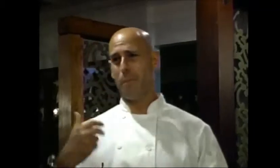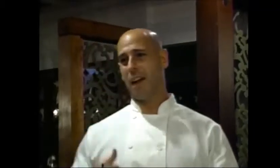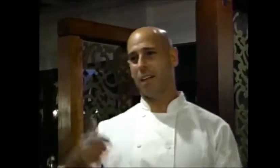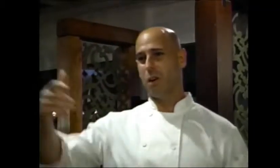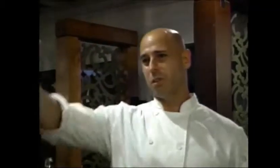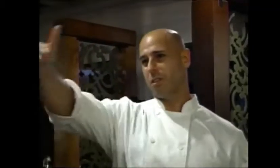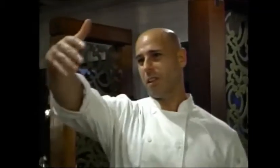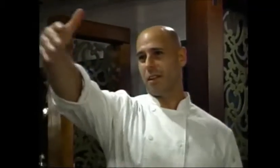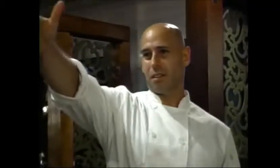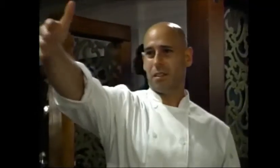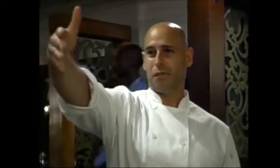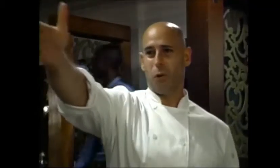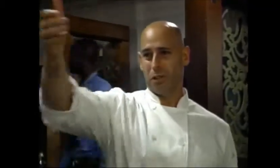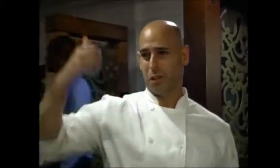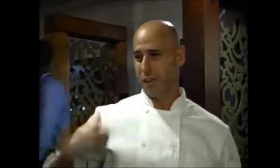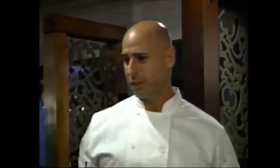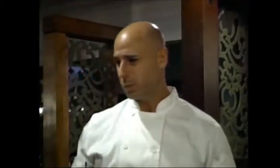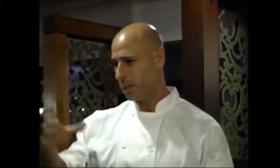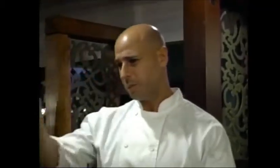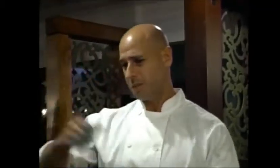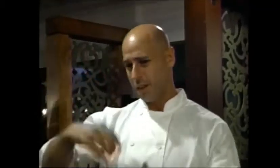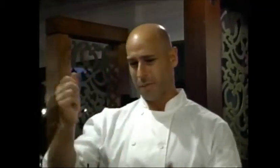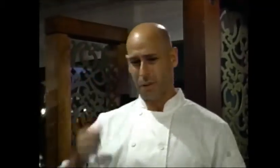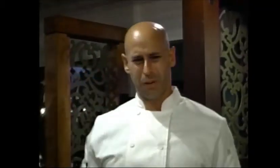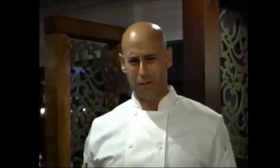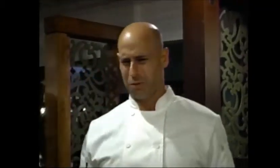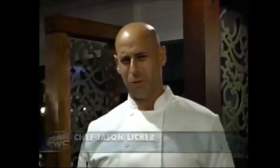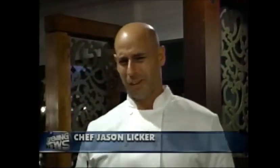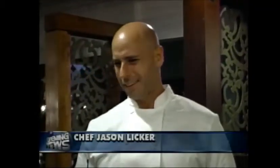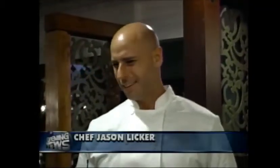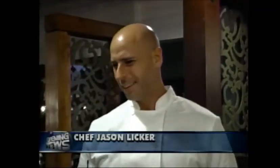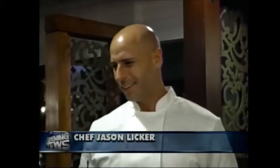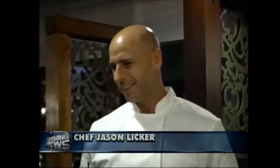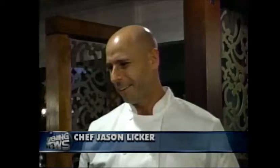about right back, and he goes into, like, the forest over here, just picks up stuff, like,